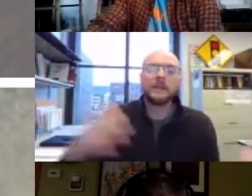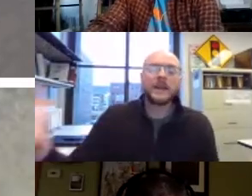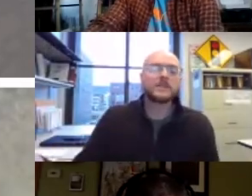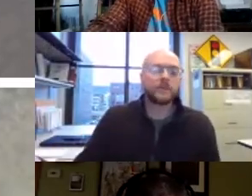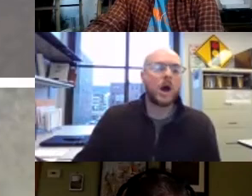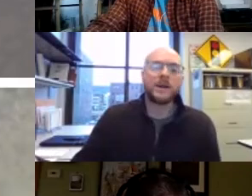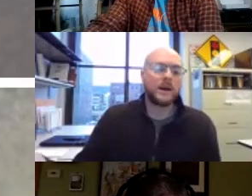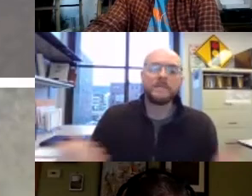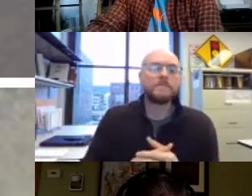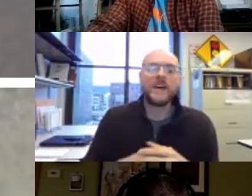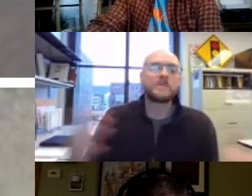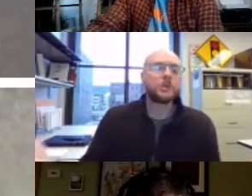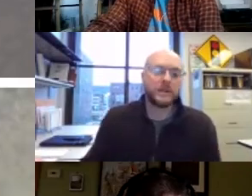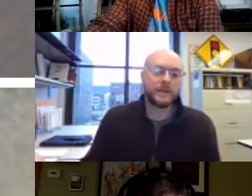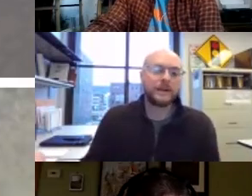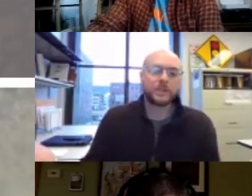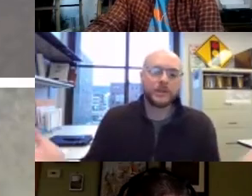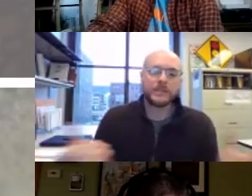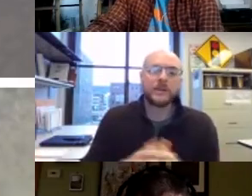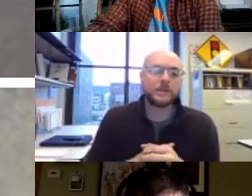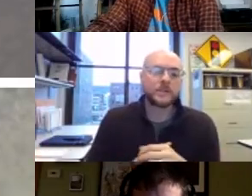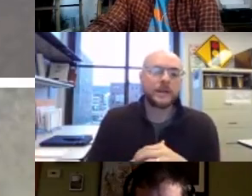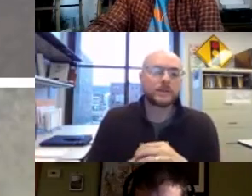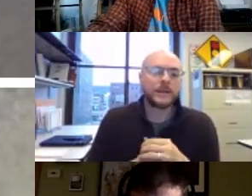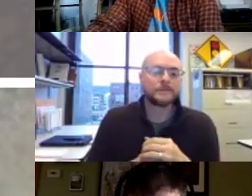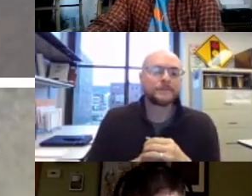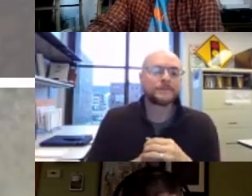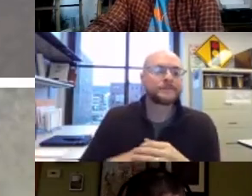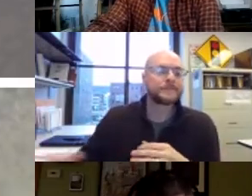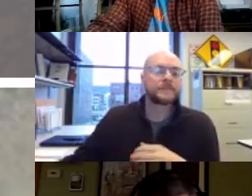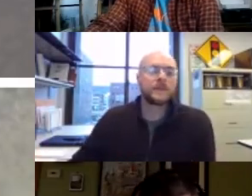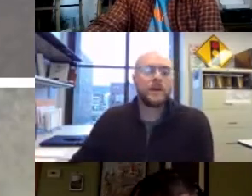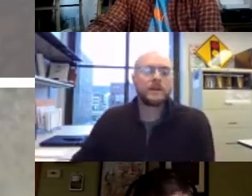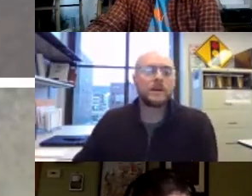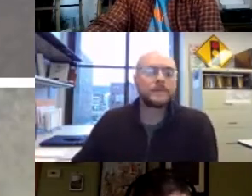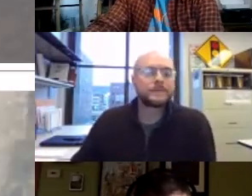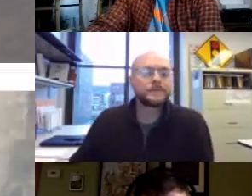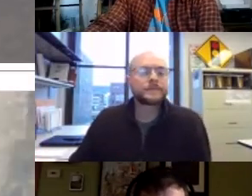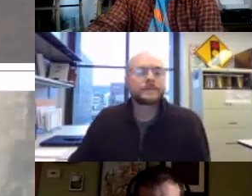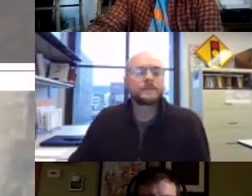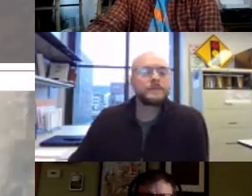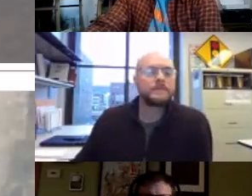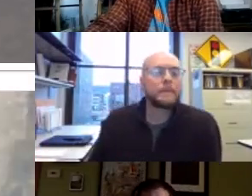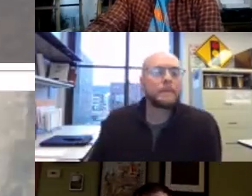direction, like is common on the vast majority of our streets on the north side already. Go ahead, Ricardo.